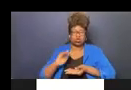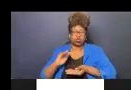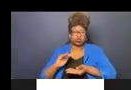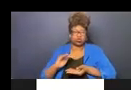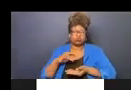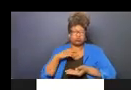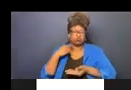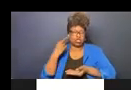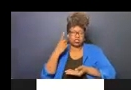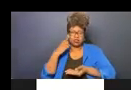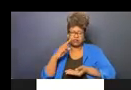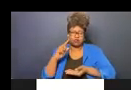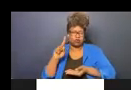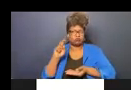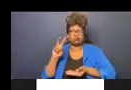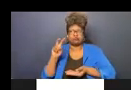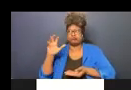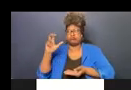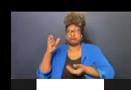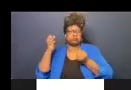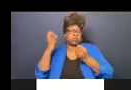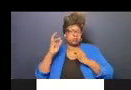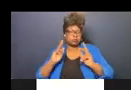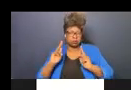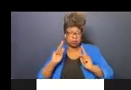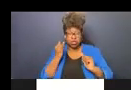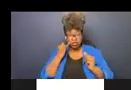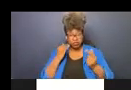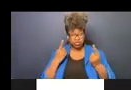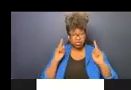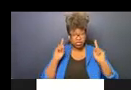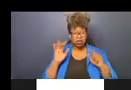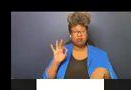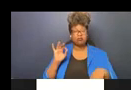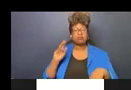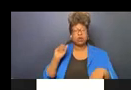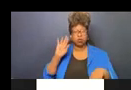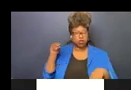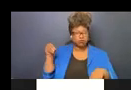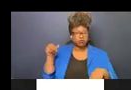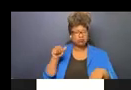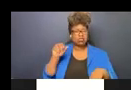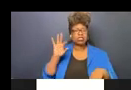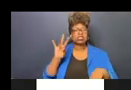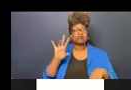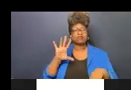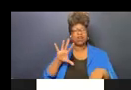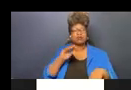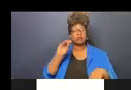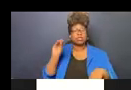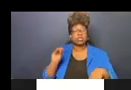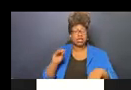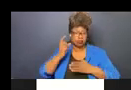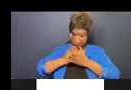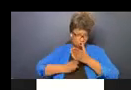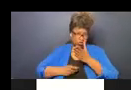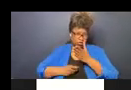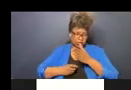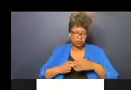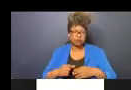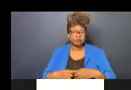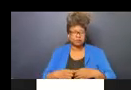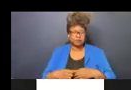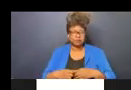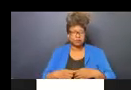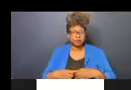And if they are successful, the FEMA will cover 75% of the cost. If